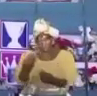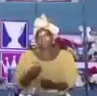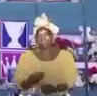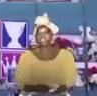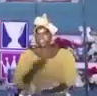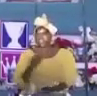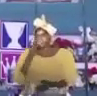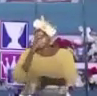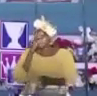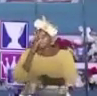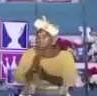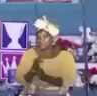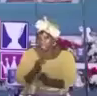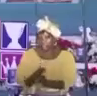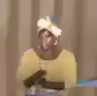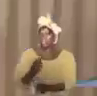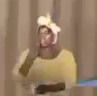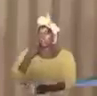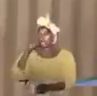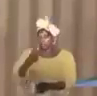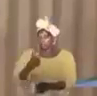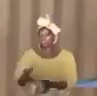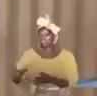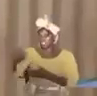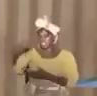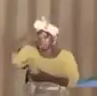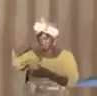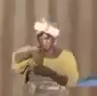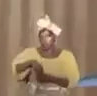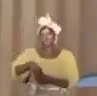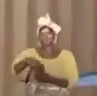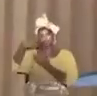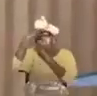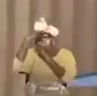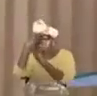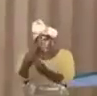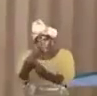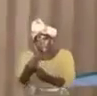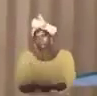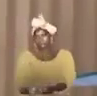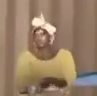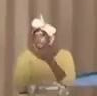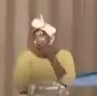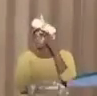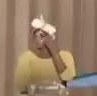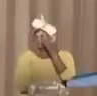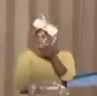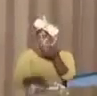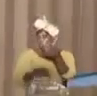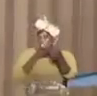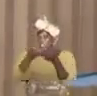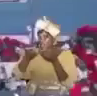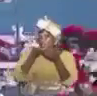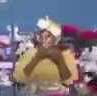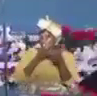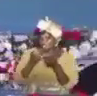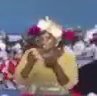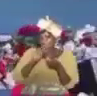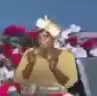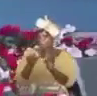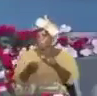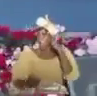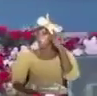if it does not capture obedience, you did not define it well. Let me give you two definitions for faith, if you don't mind. Number